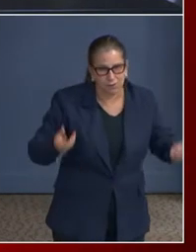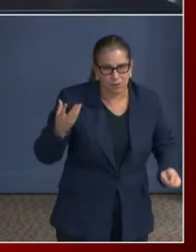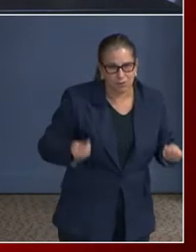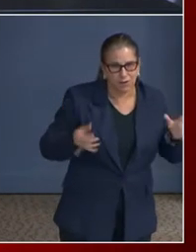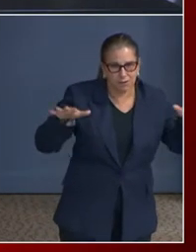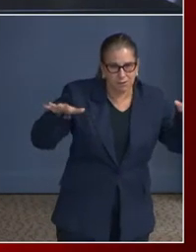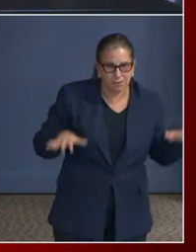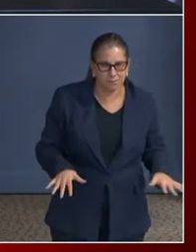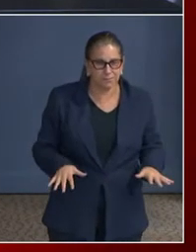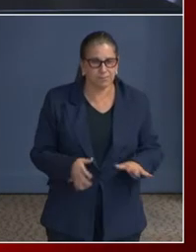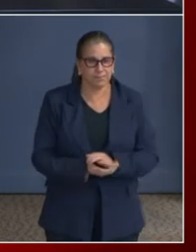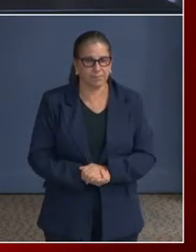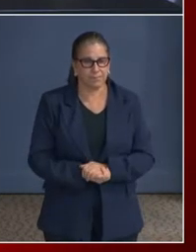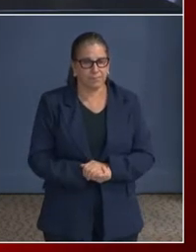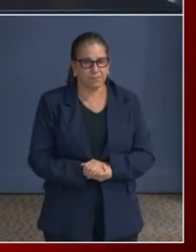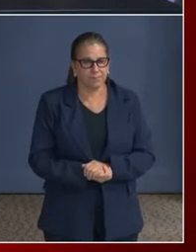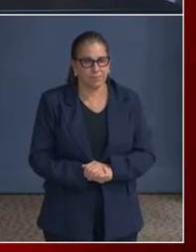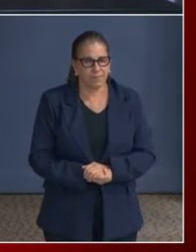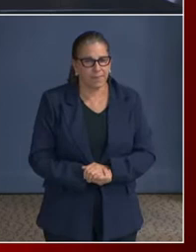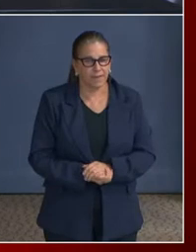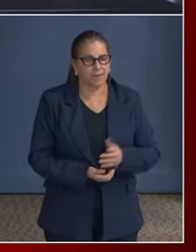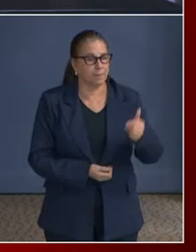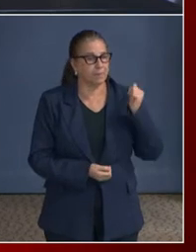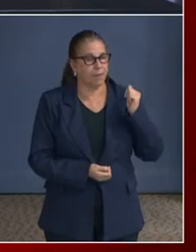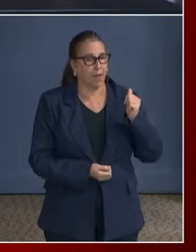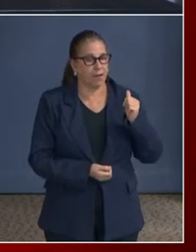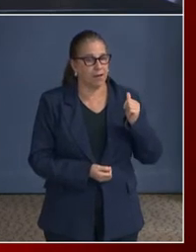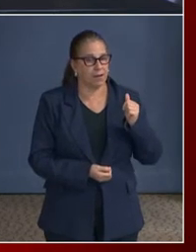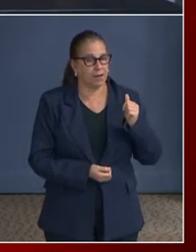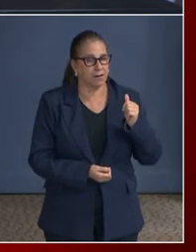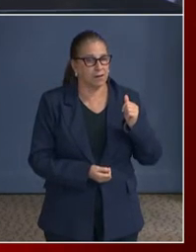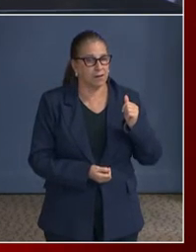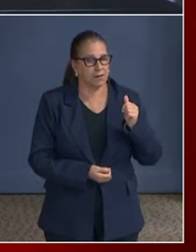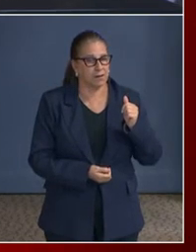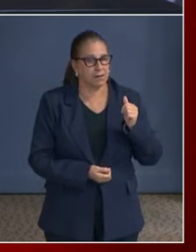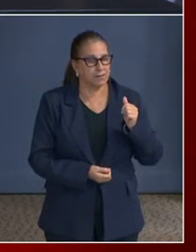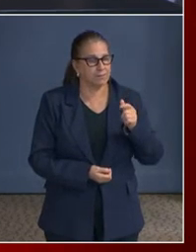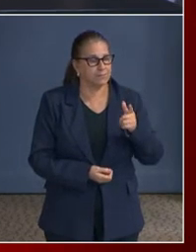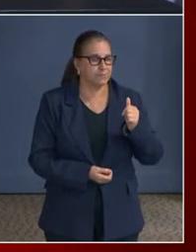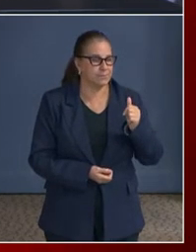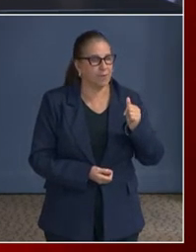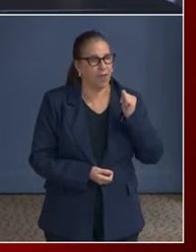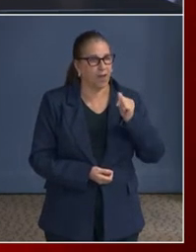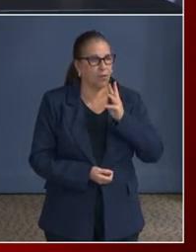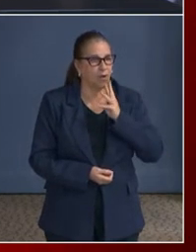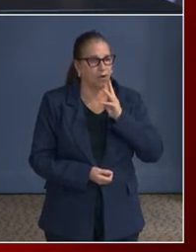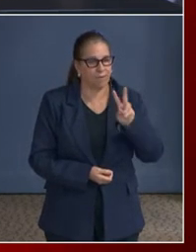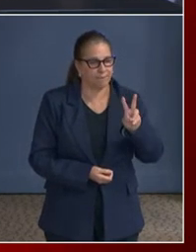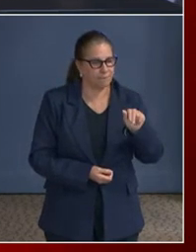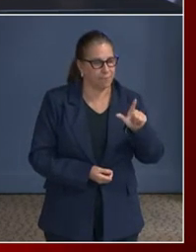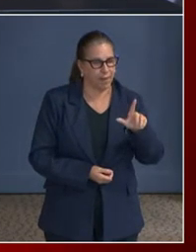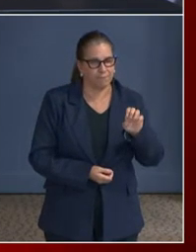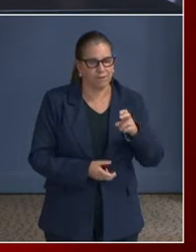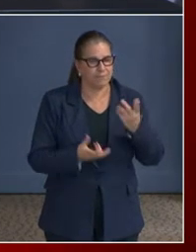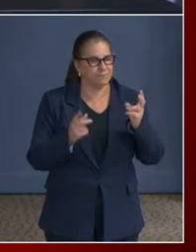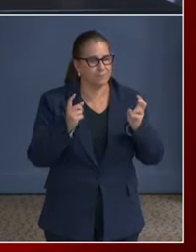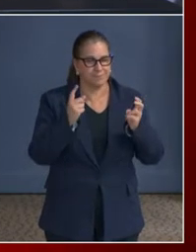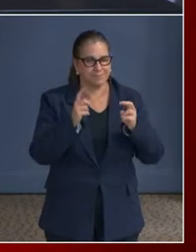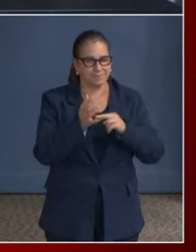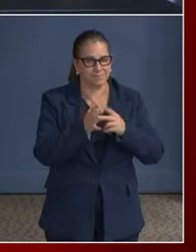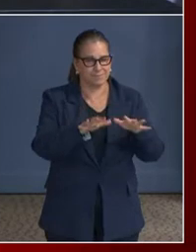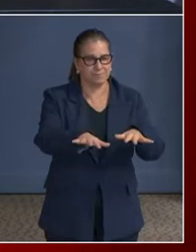rebate program, which can prevent sewage from coming up in the house. So